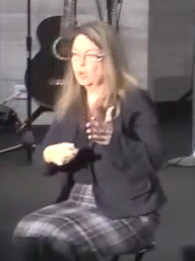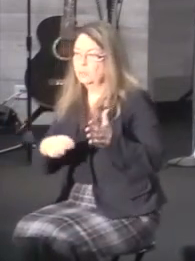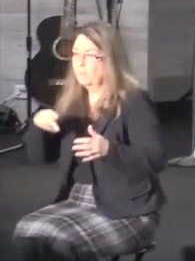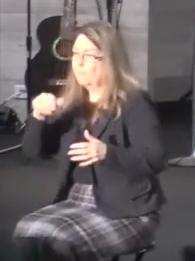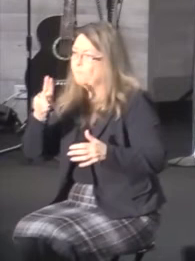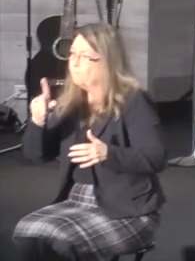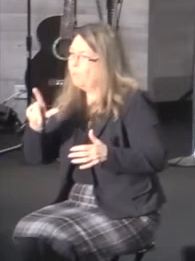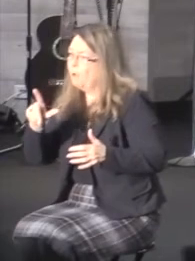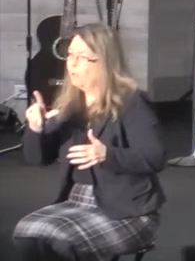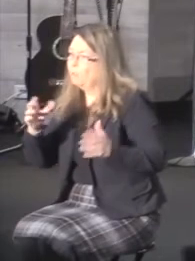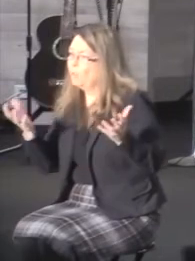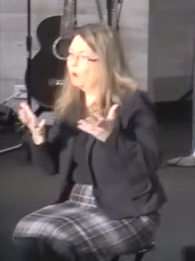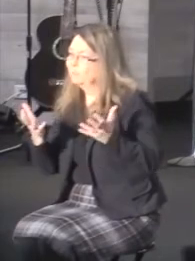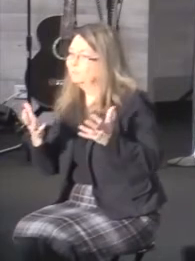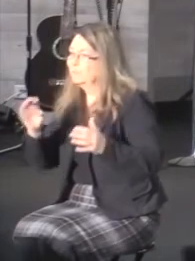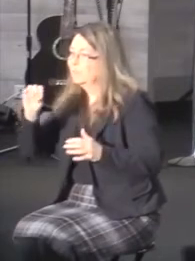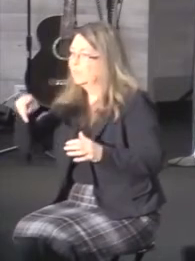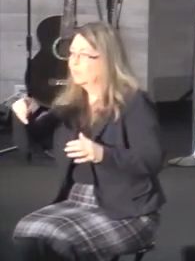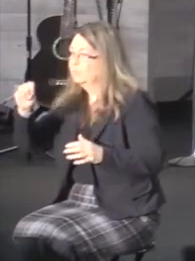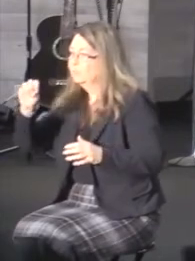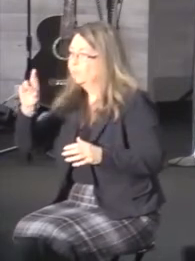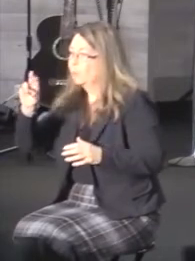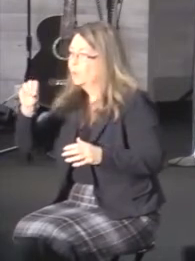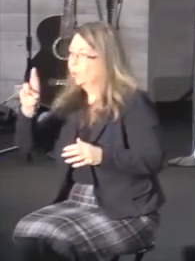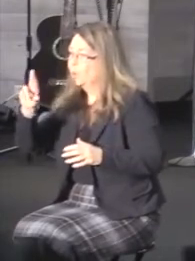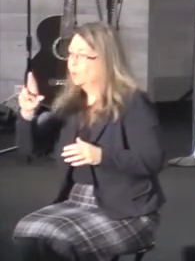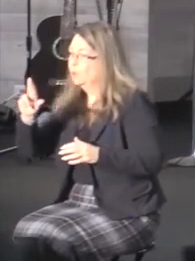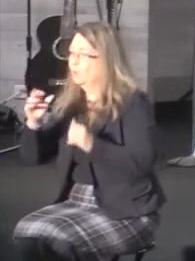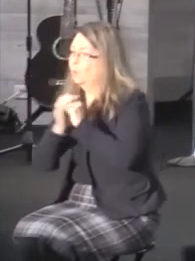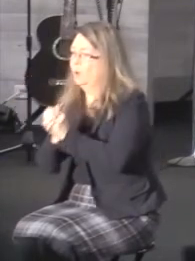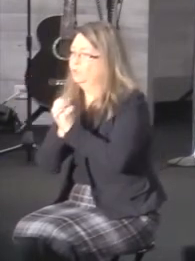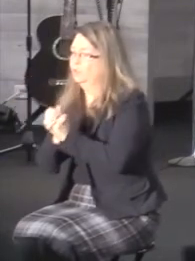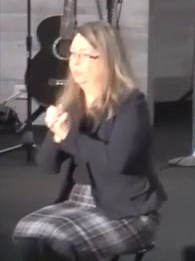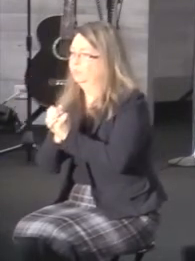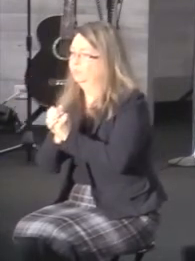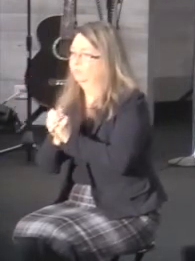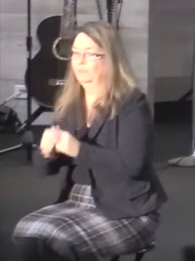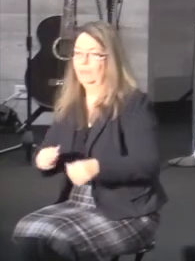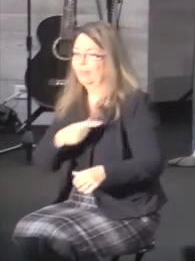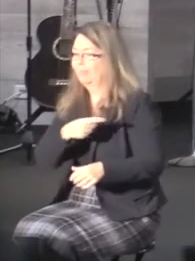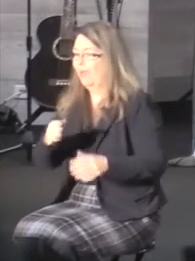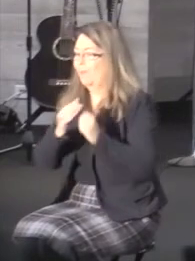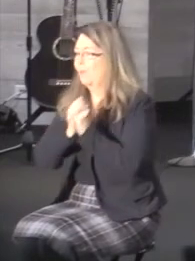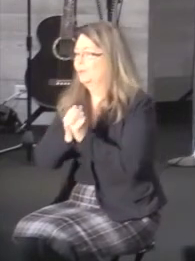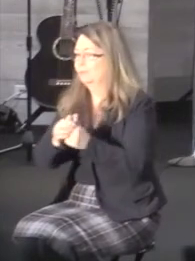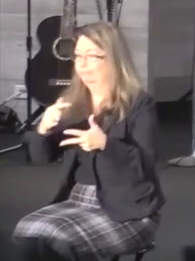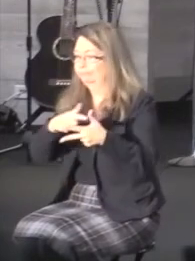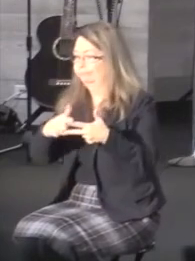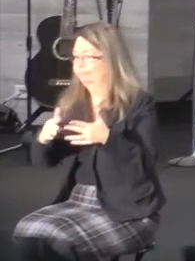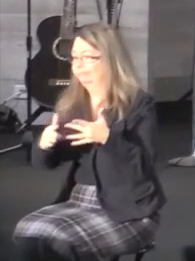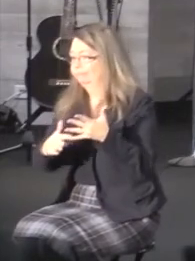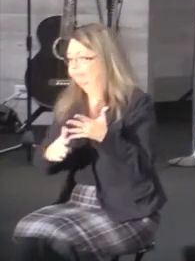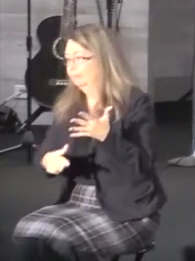breaking? Emperor worship. I mean, they worship the god of wine, they worship the god of sex, they worship the god of hunting, but one of the things that